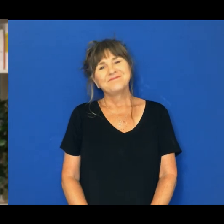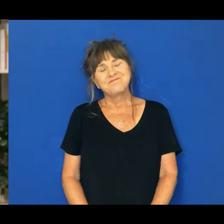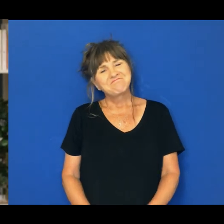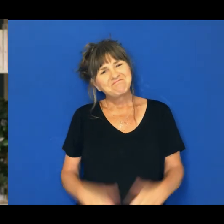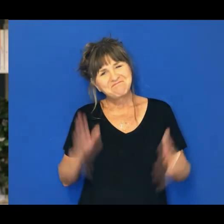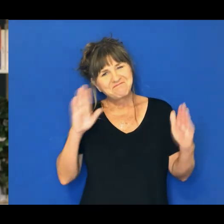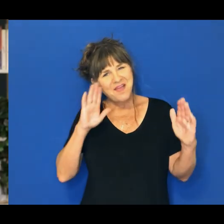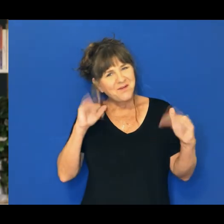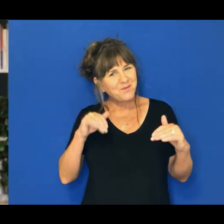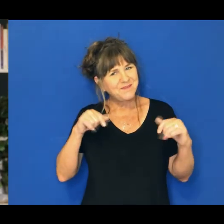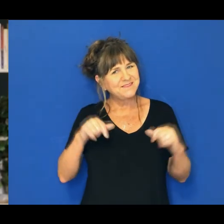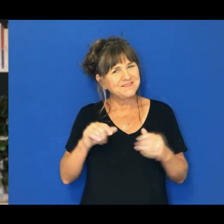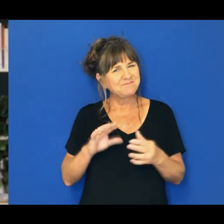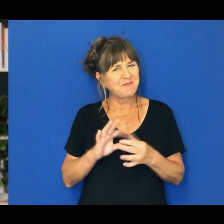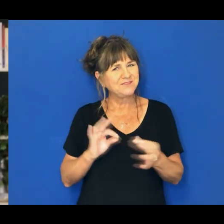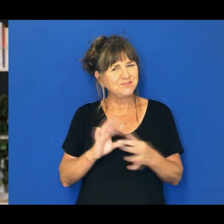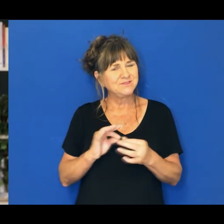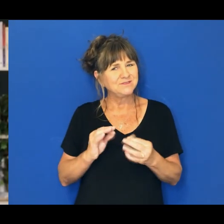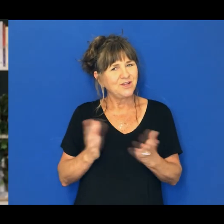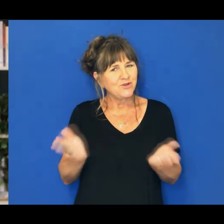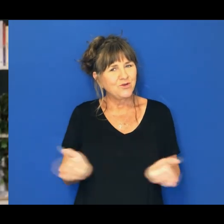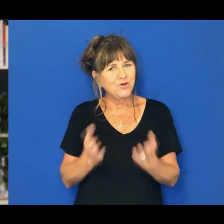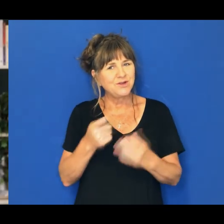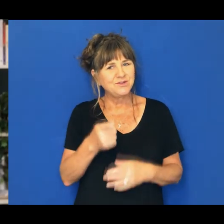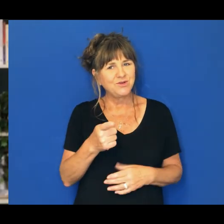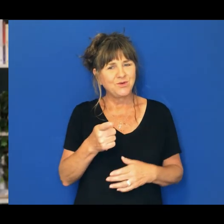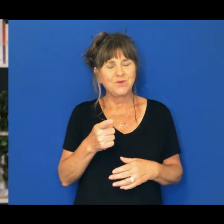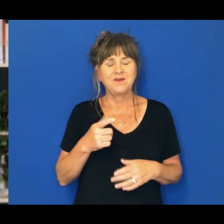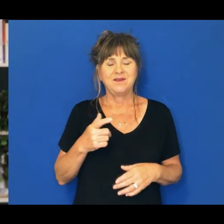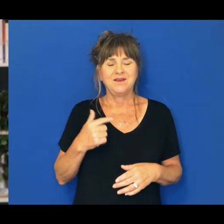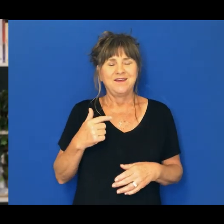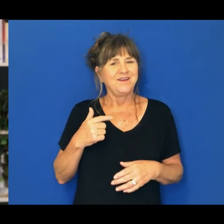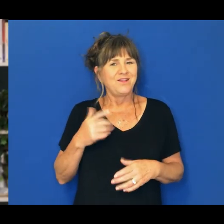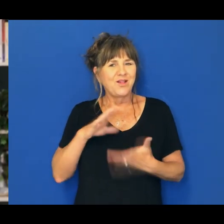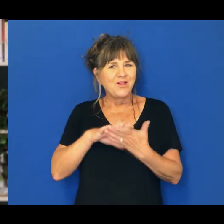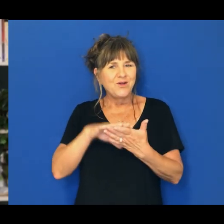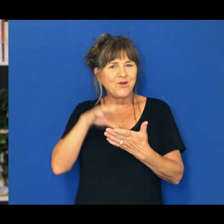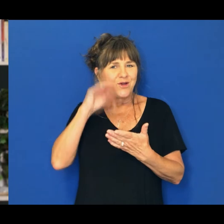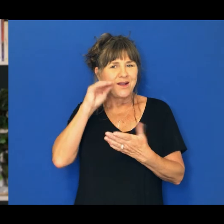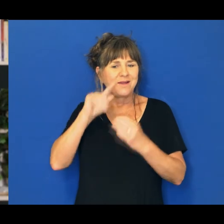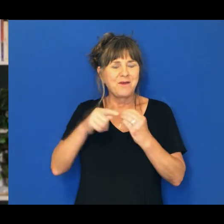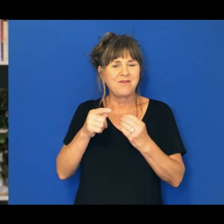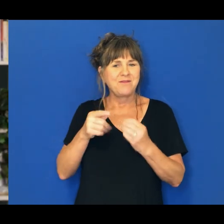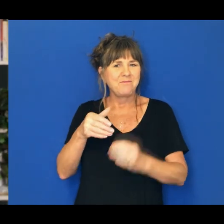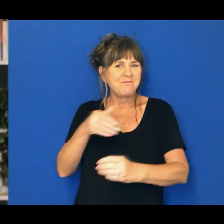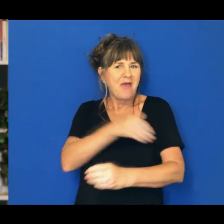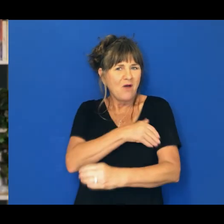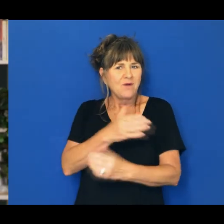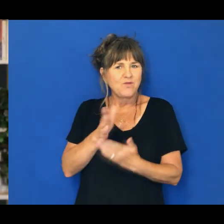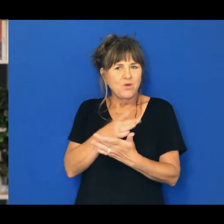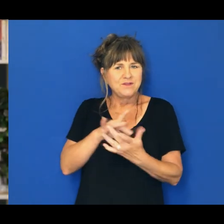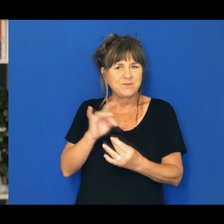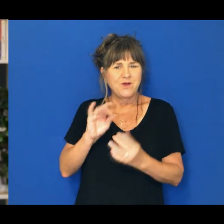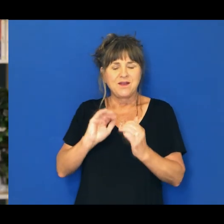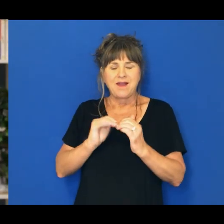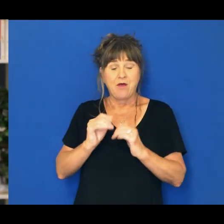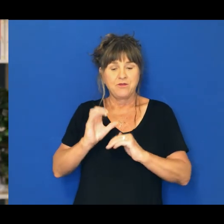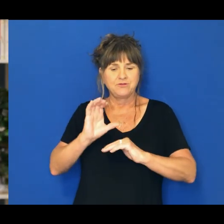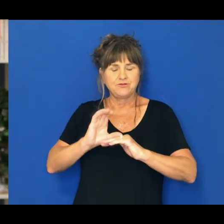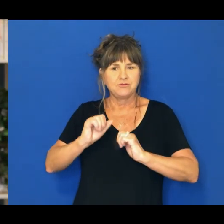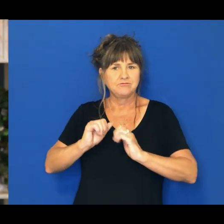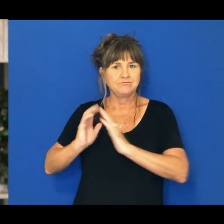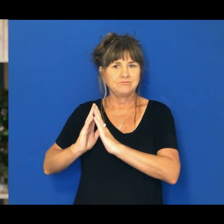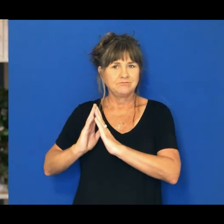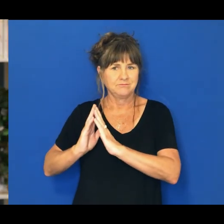Well, family, I hope this message was encouraging as we're learning about the promise of the Holy Spirit and how the church was birthed through the book of Acts. And I just want to